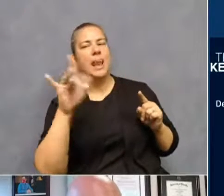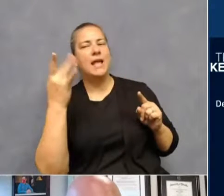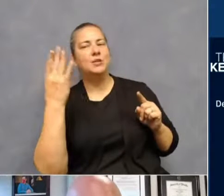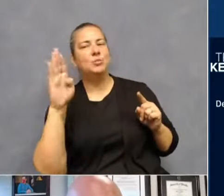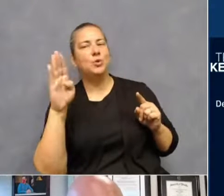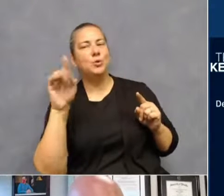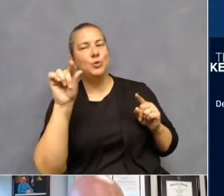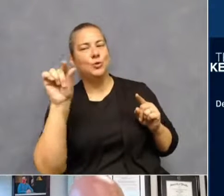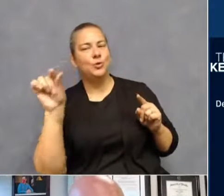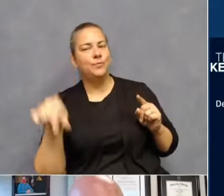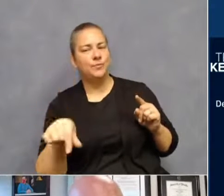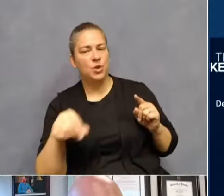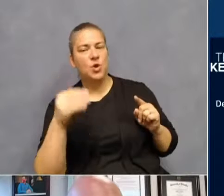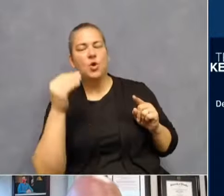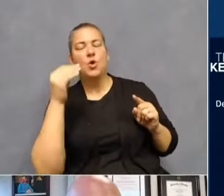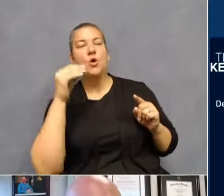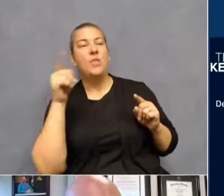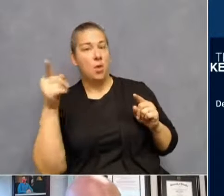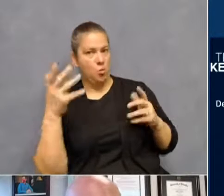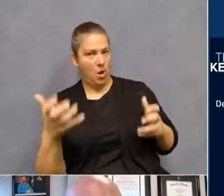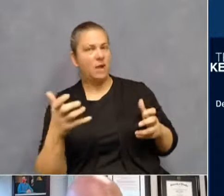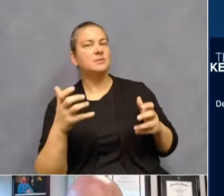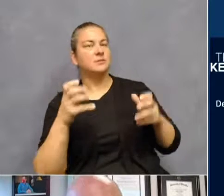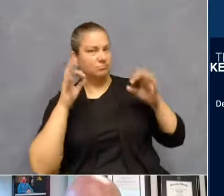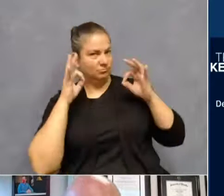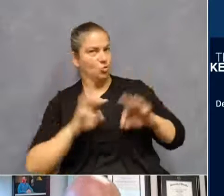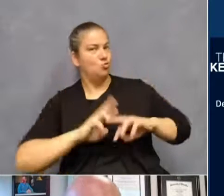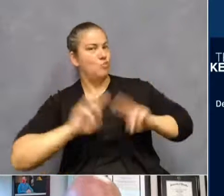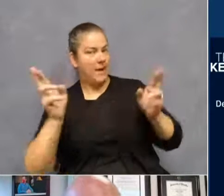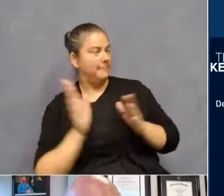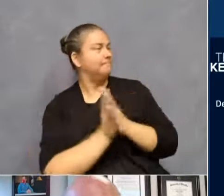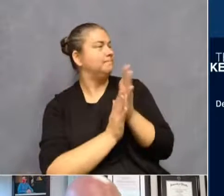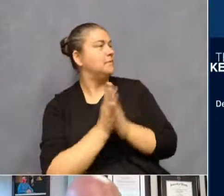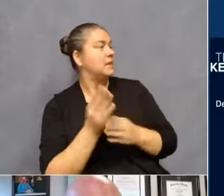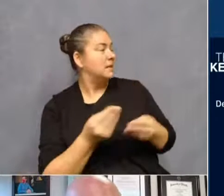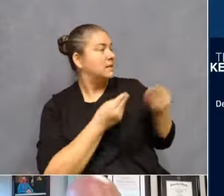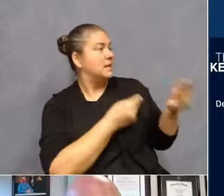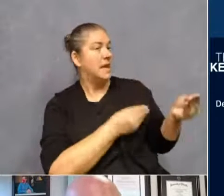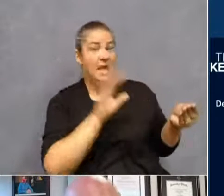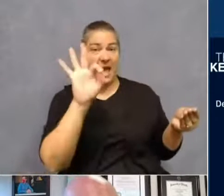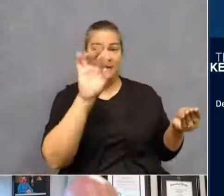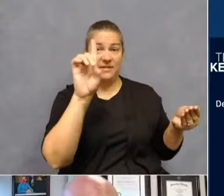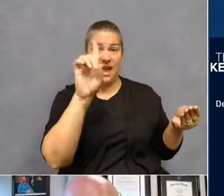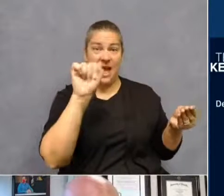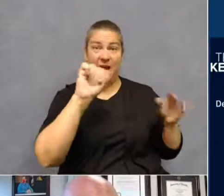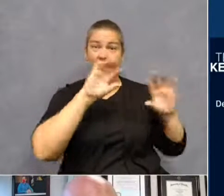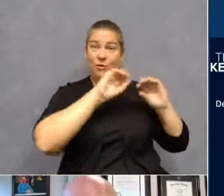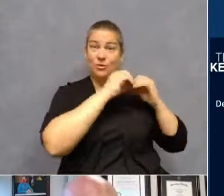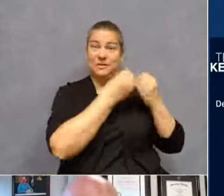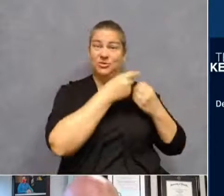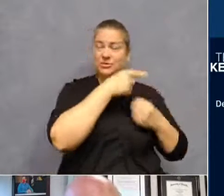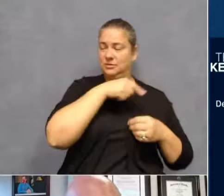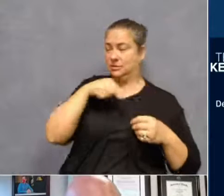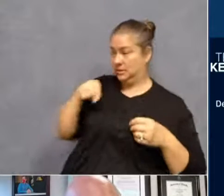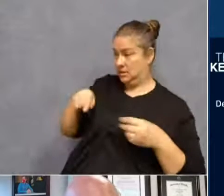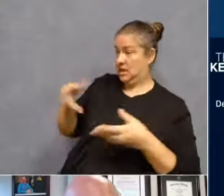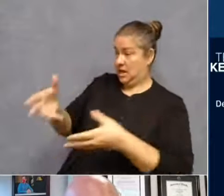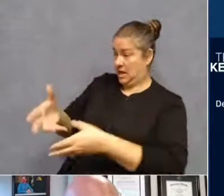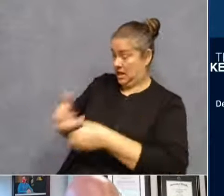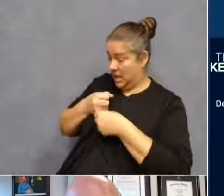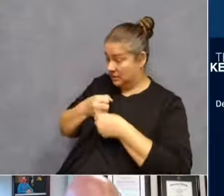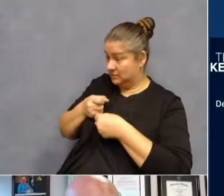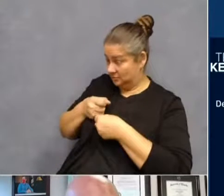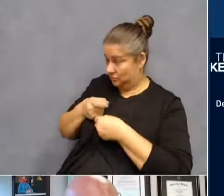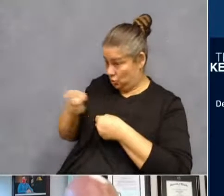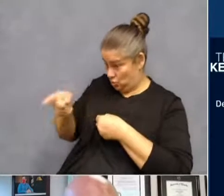Drug Administration. The FDA has a rigorous process where it reviews all the basic science evidence that